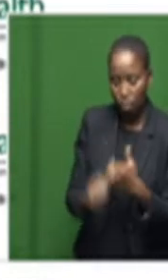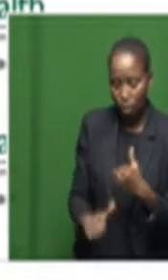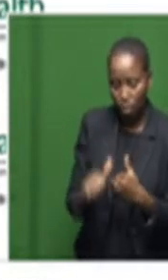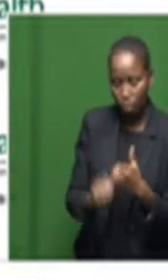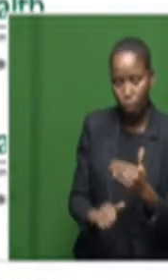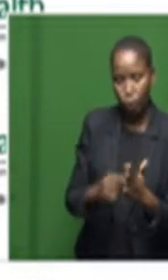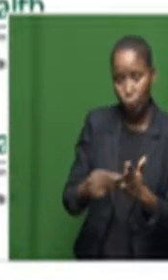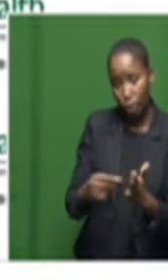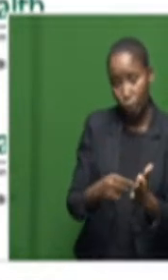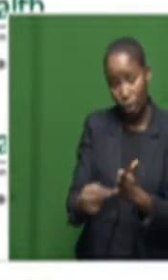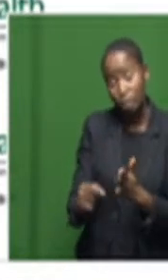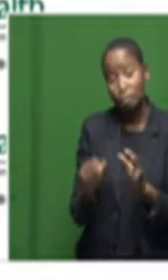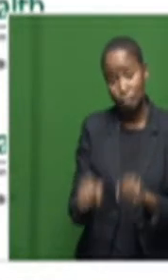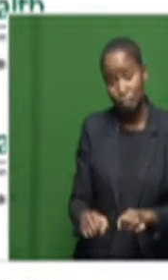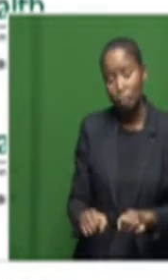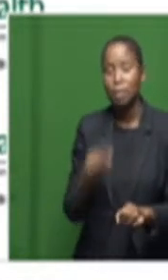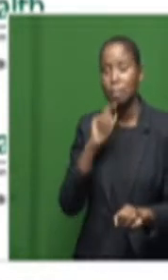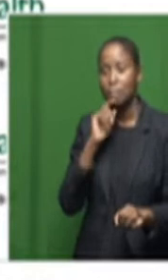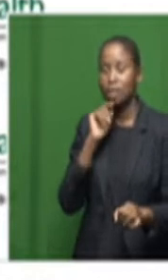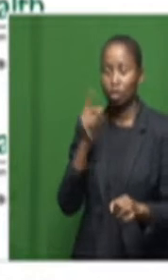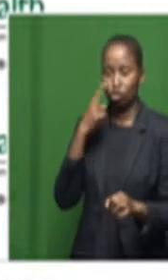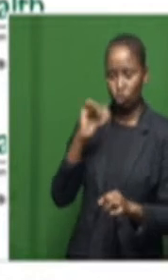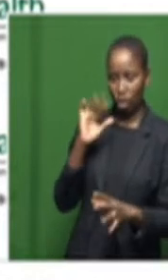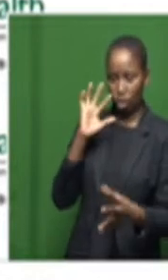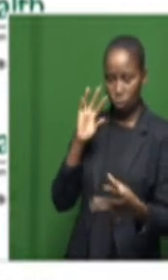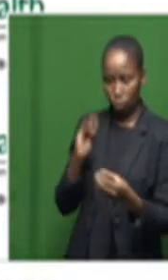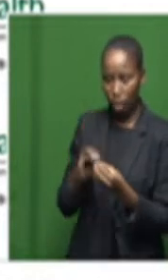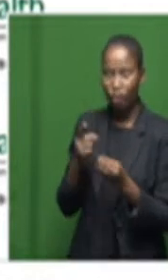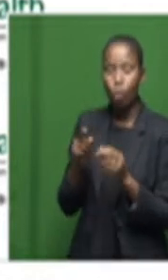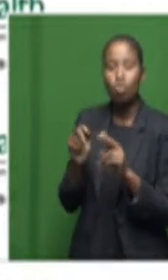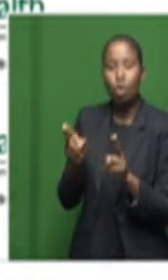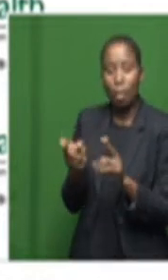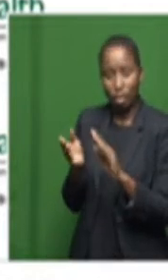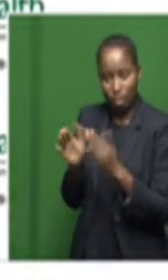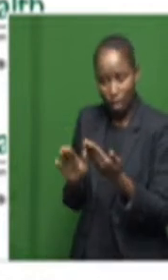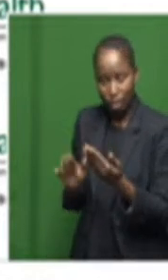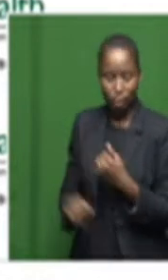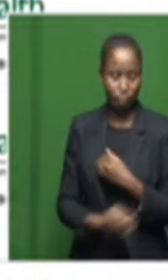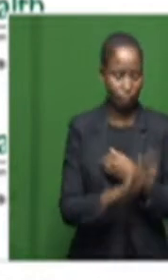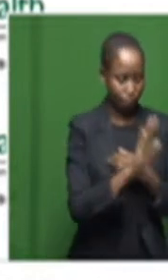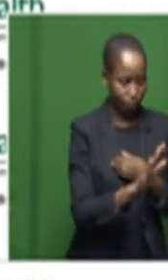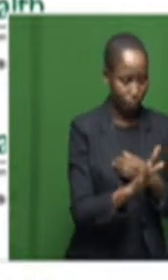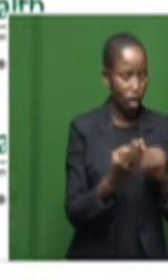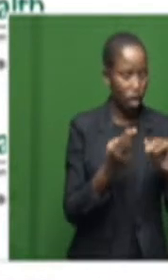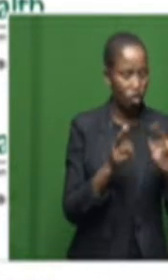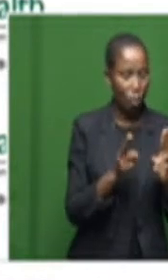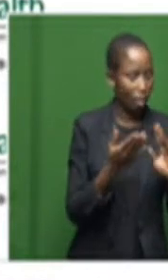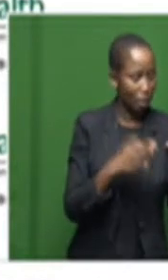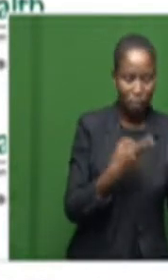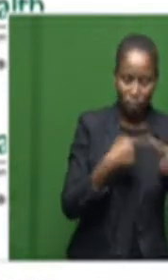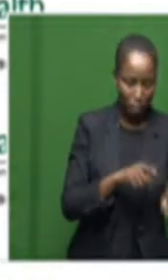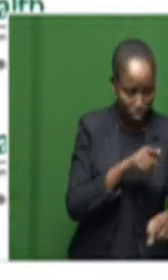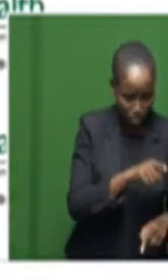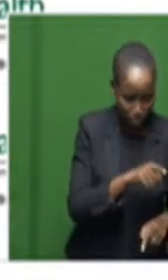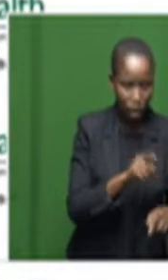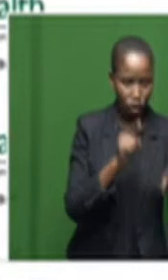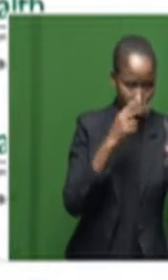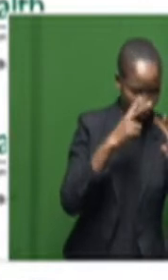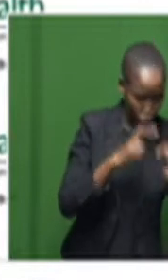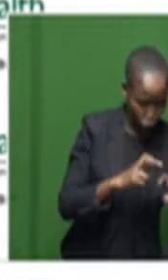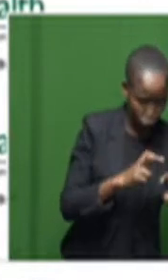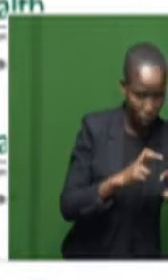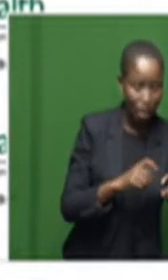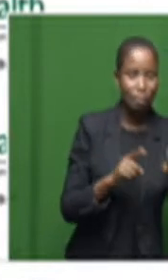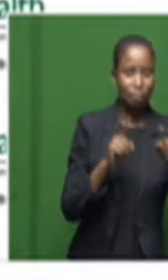week, the average in terms of natural deaths and also unnatural deaths. And it picks up if there is